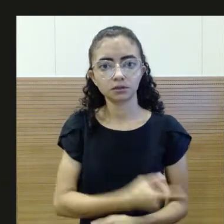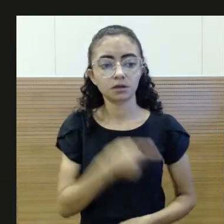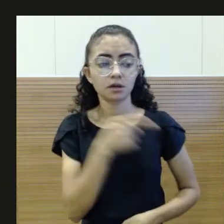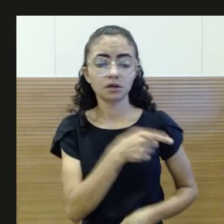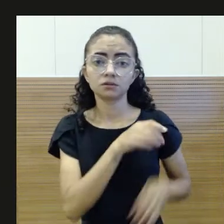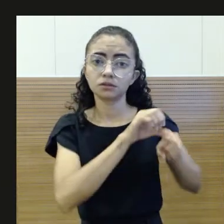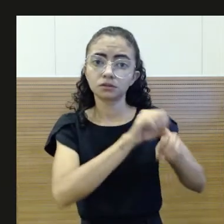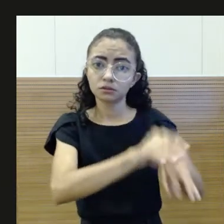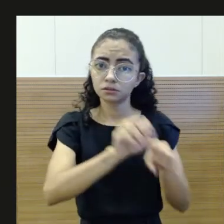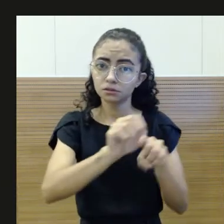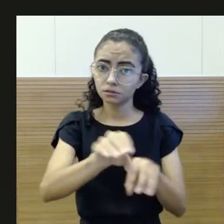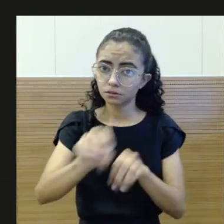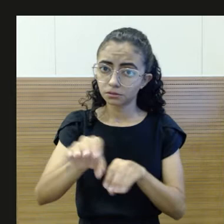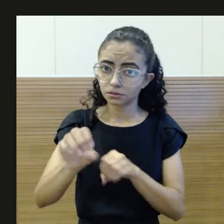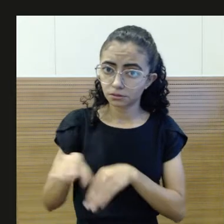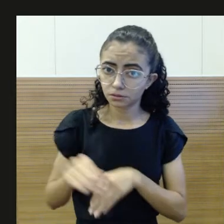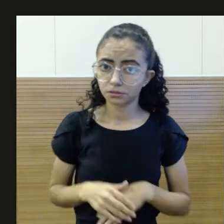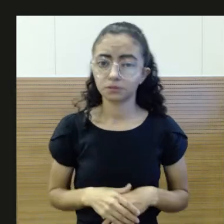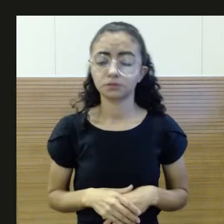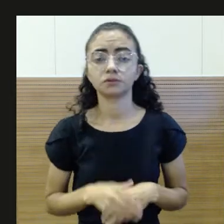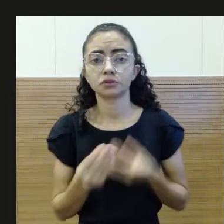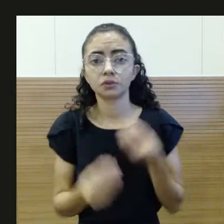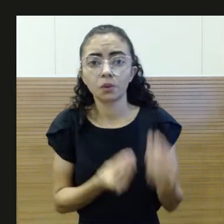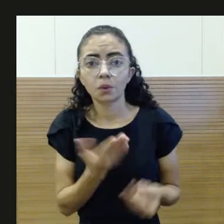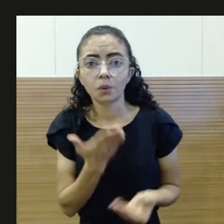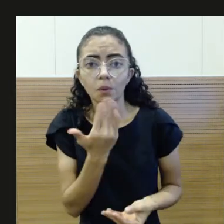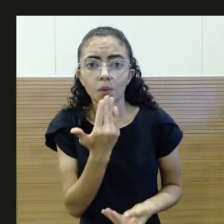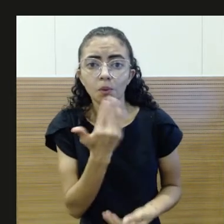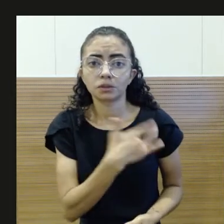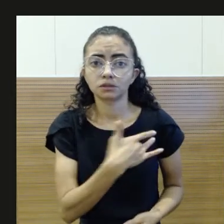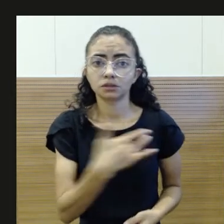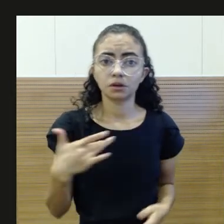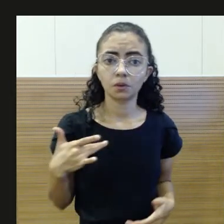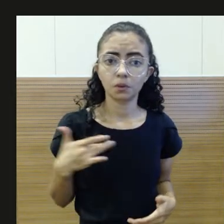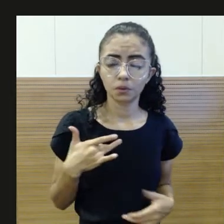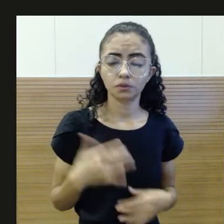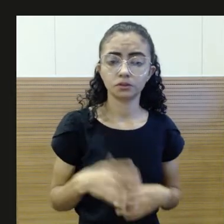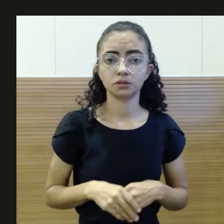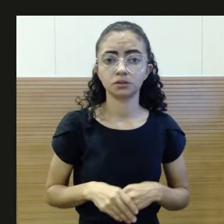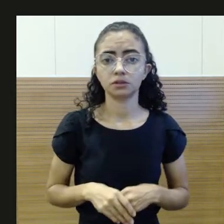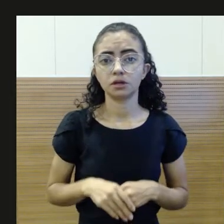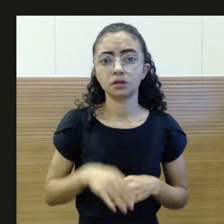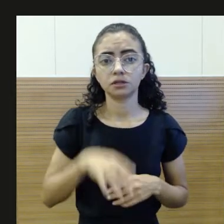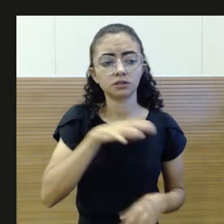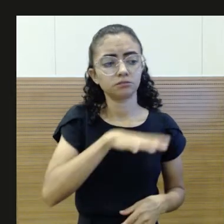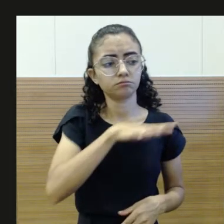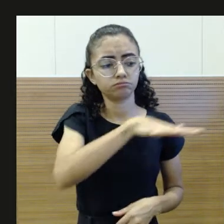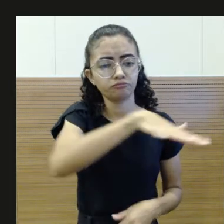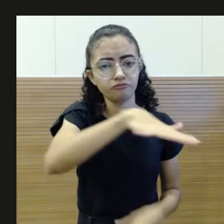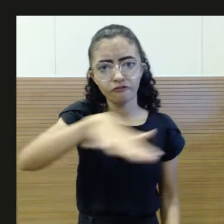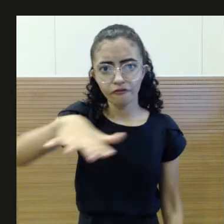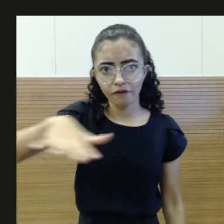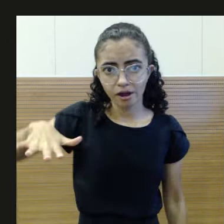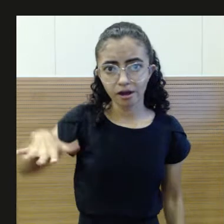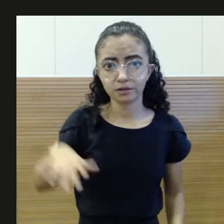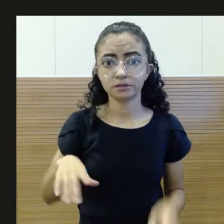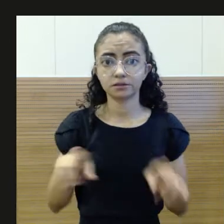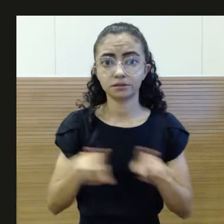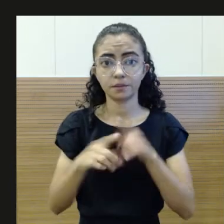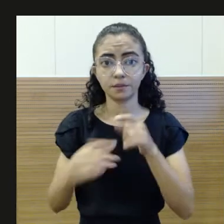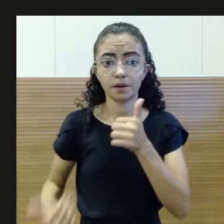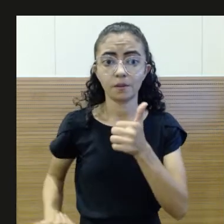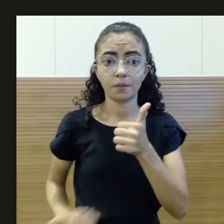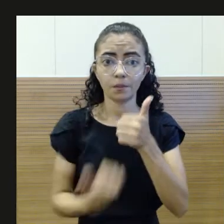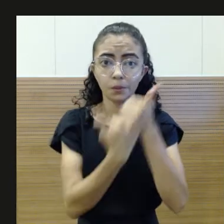that we've written. And in terms of capacity building, we are carrying this out, but to put